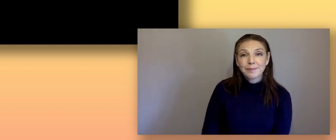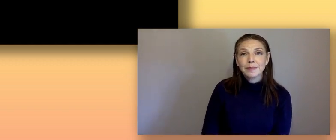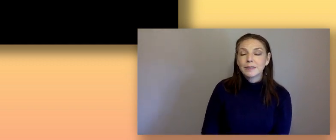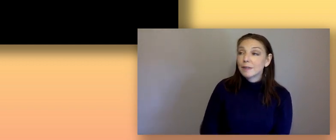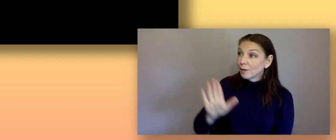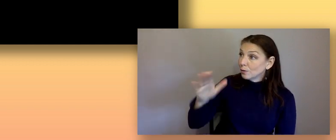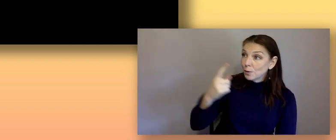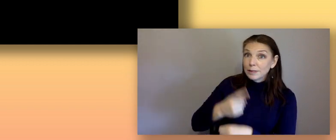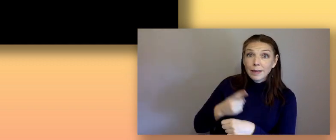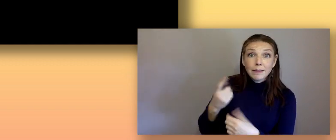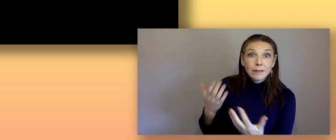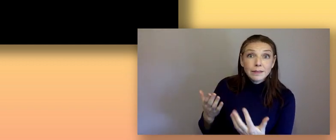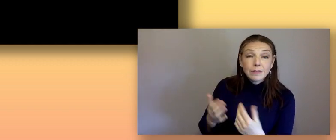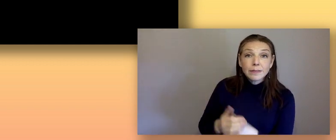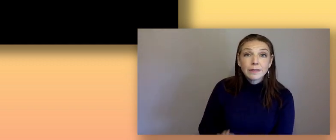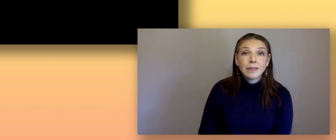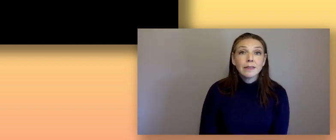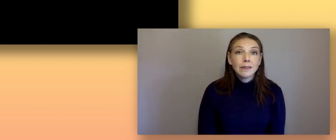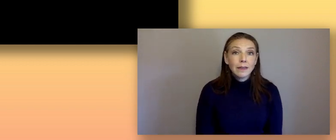That was yours.